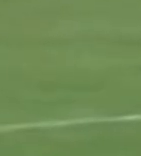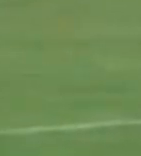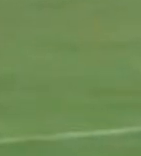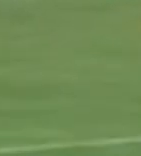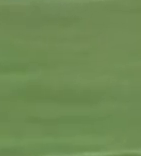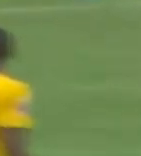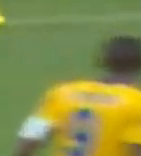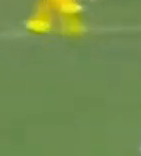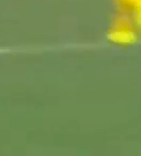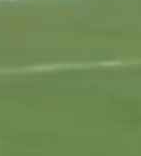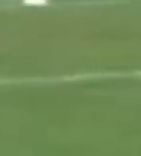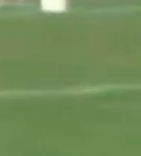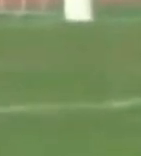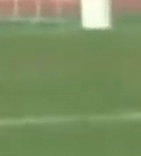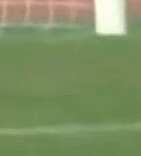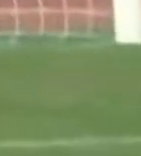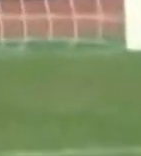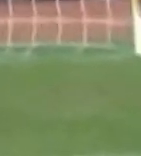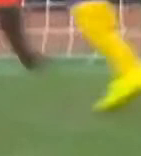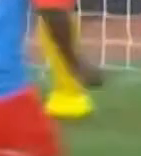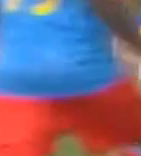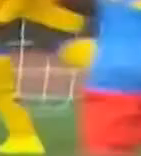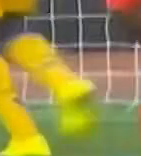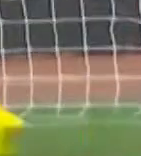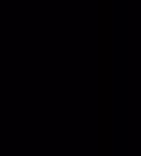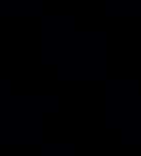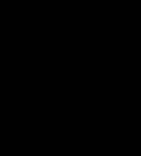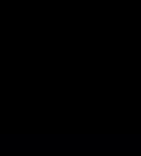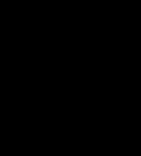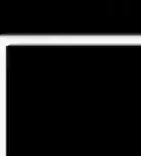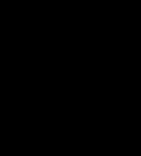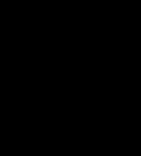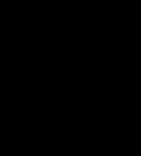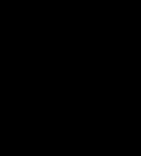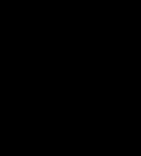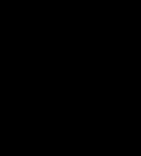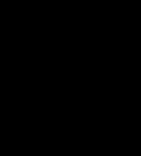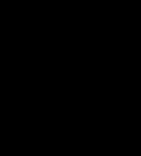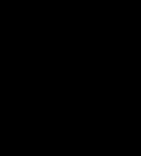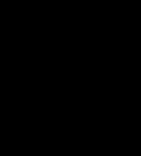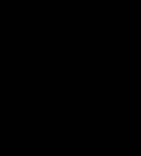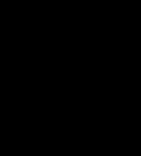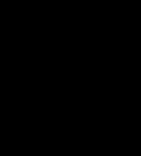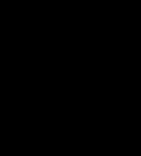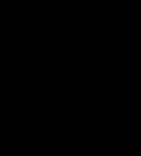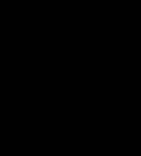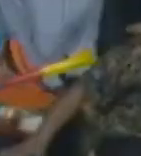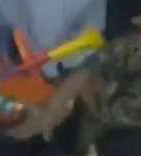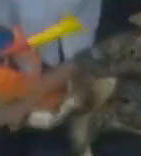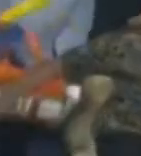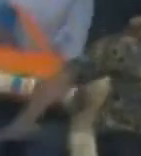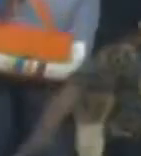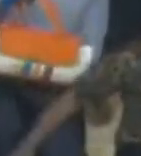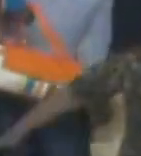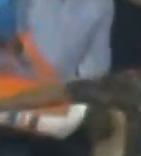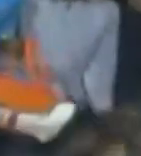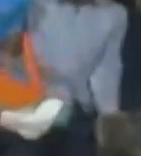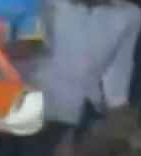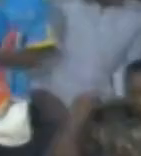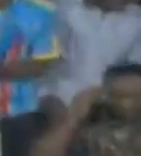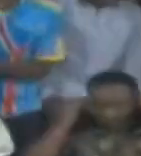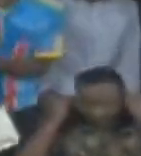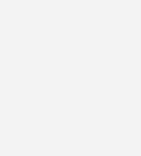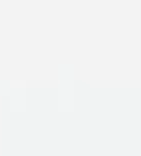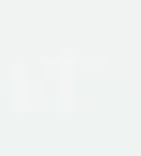as the best players from domestic leagues showcase their talents live on KBC Channel 1. Let's support